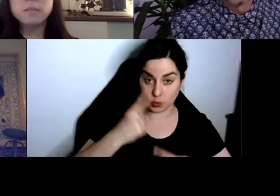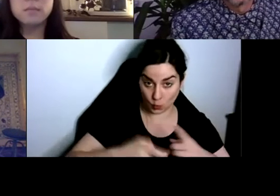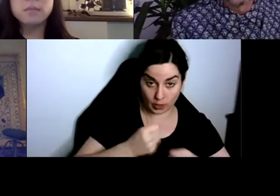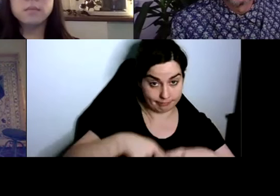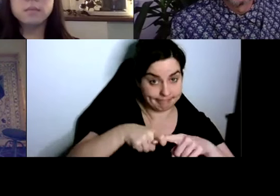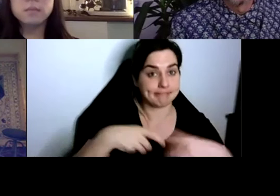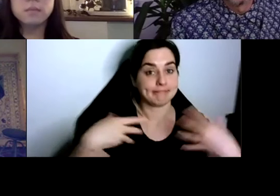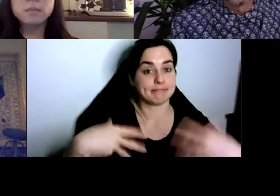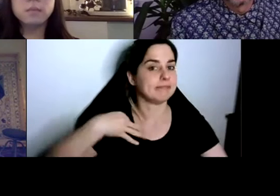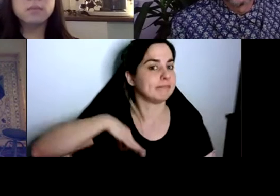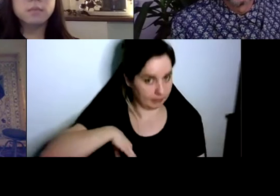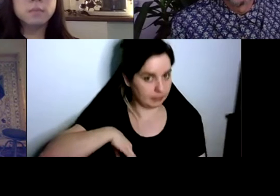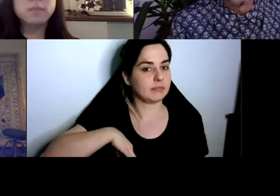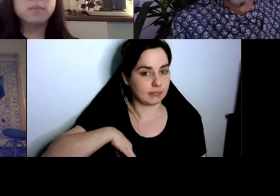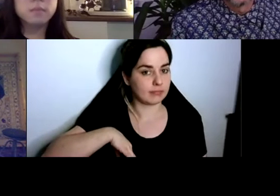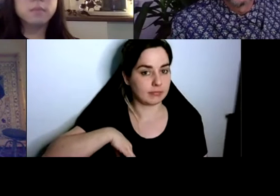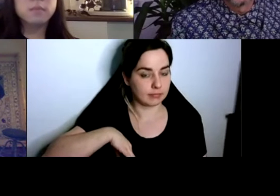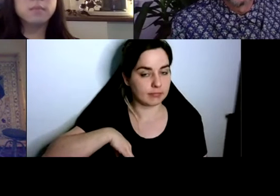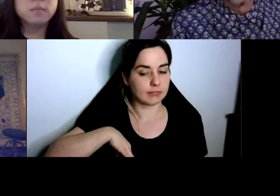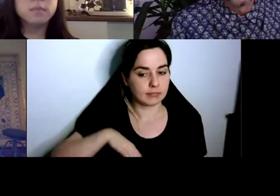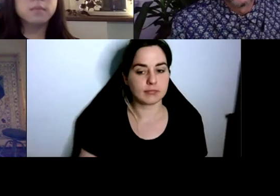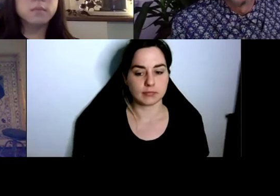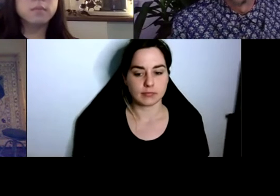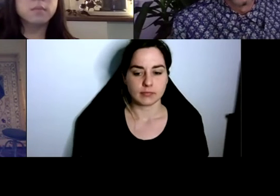know, interrupting the